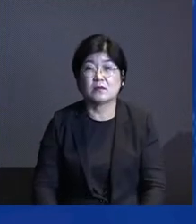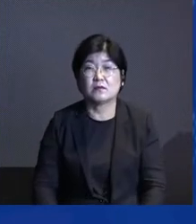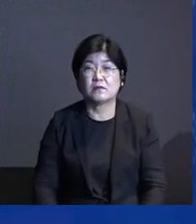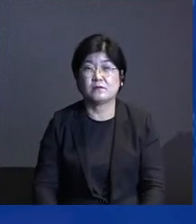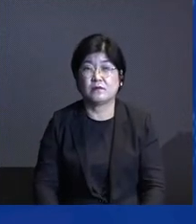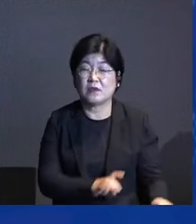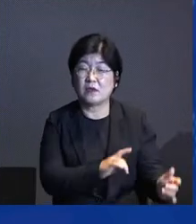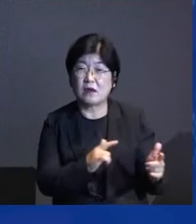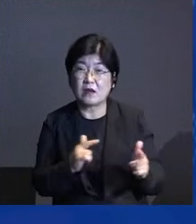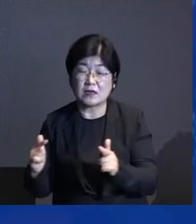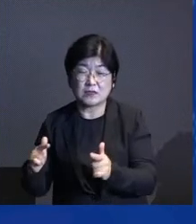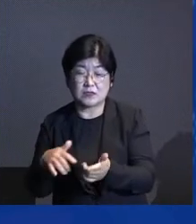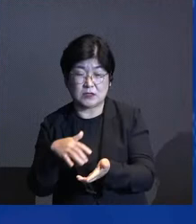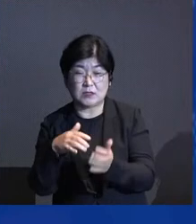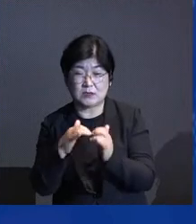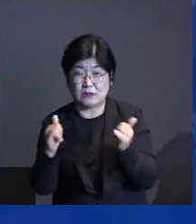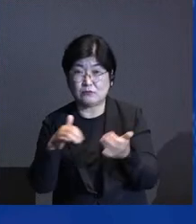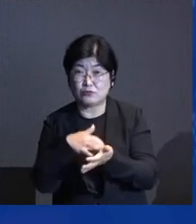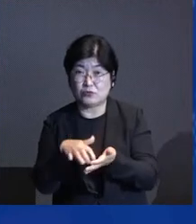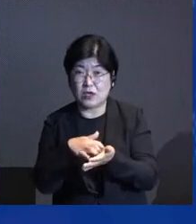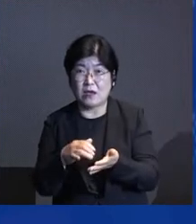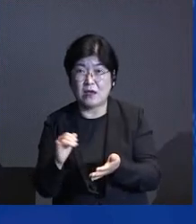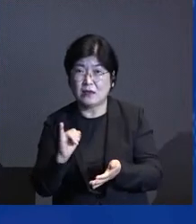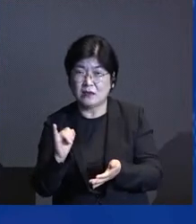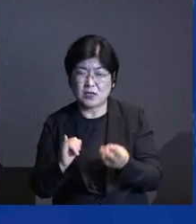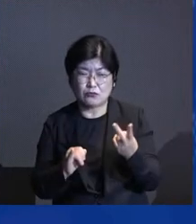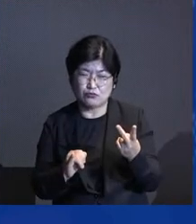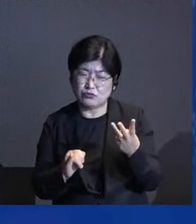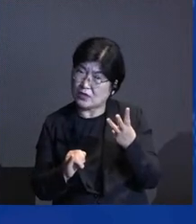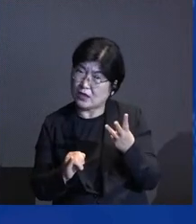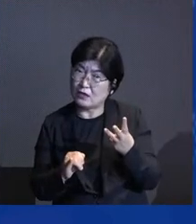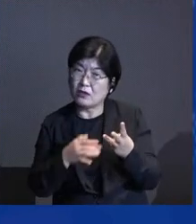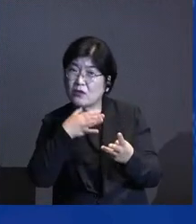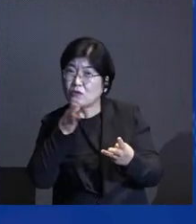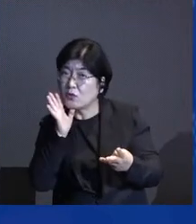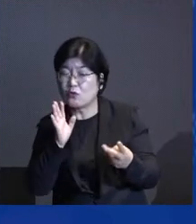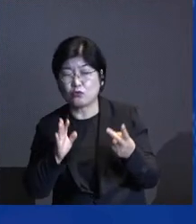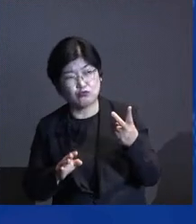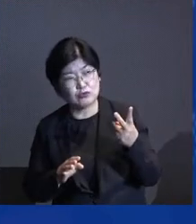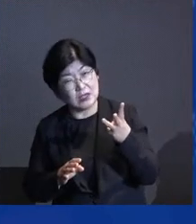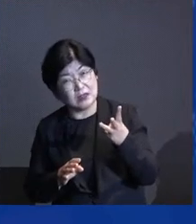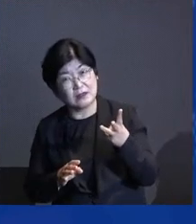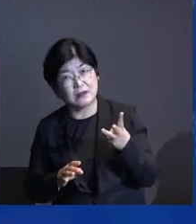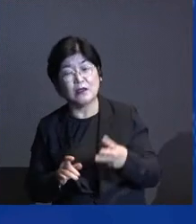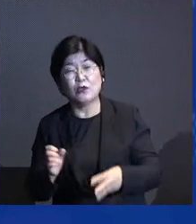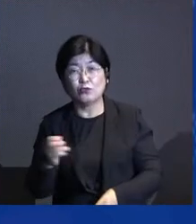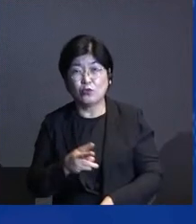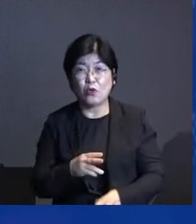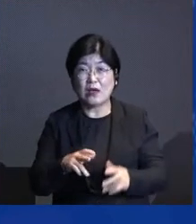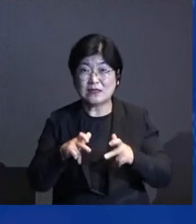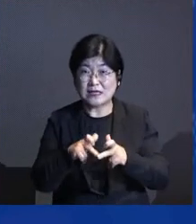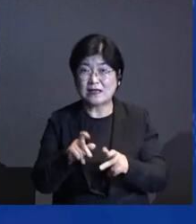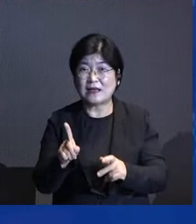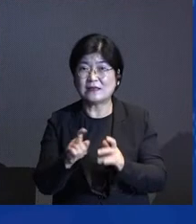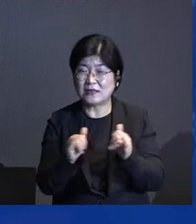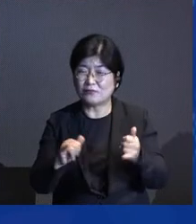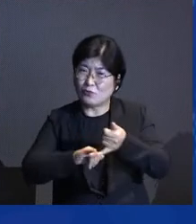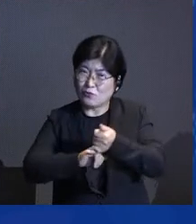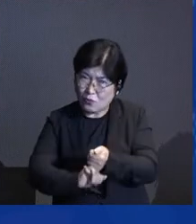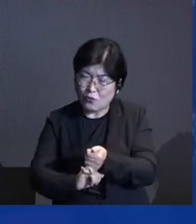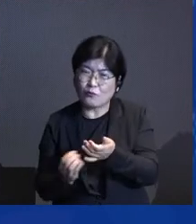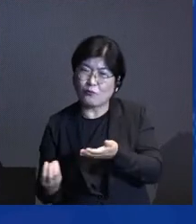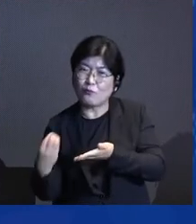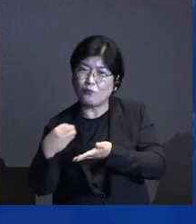And the club leaders are voted by the members themselves and endorsed by the local club authority. And one of